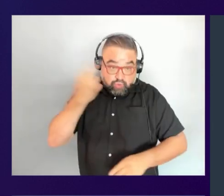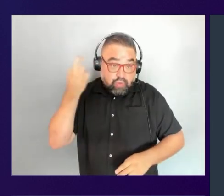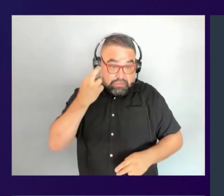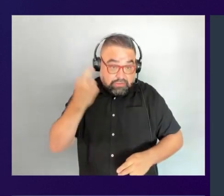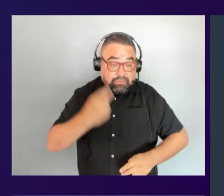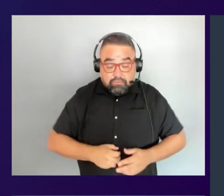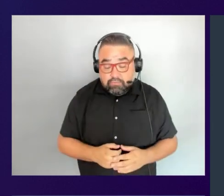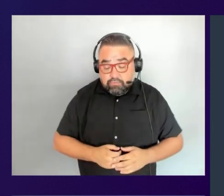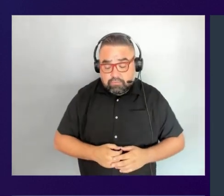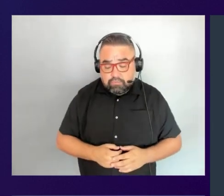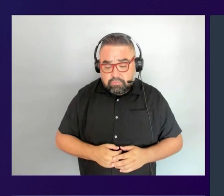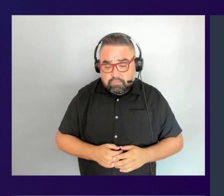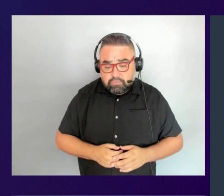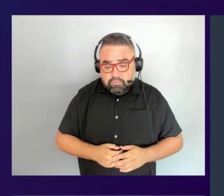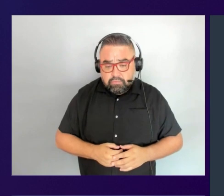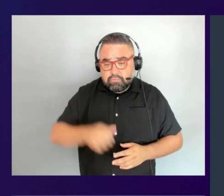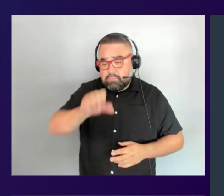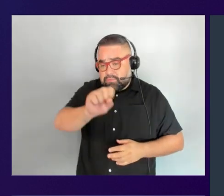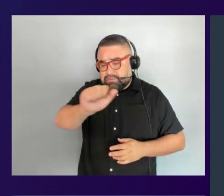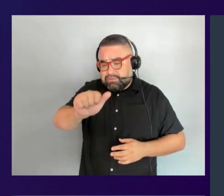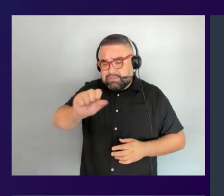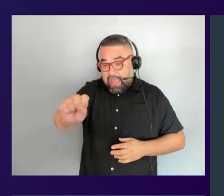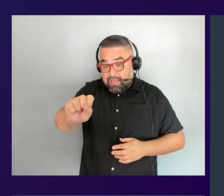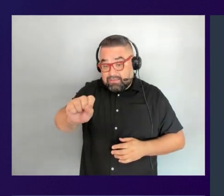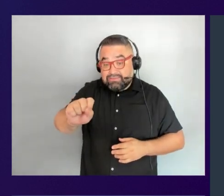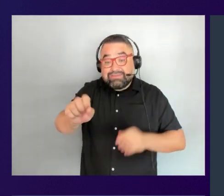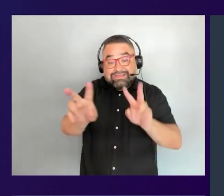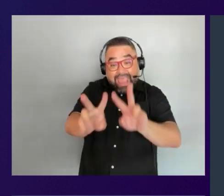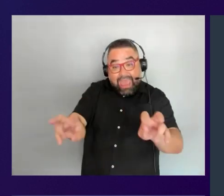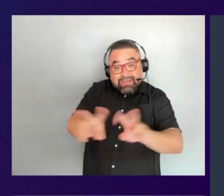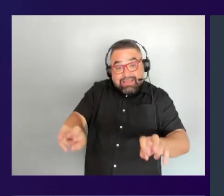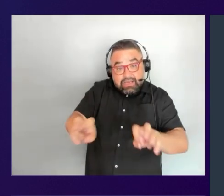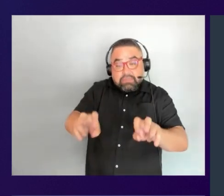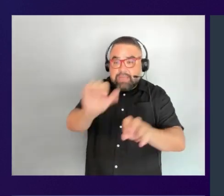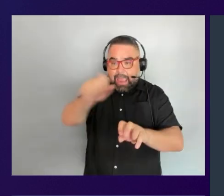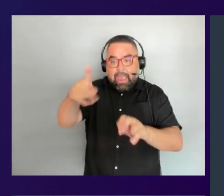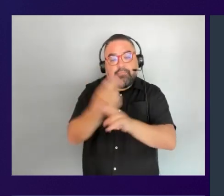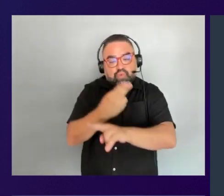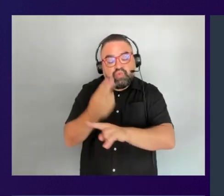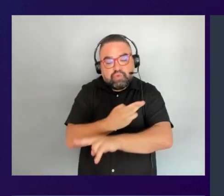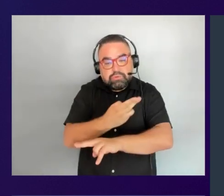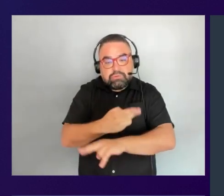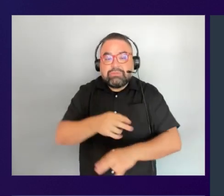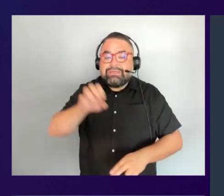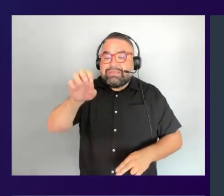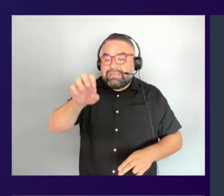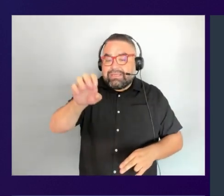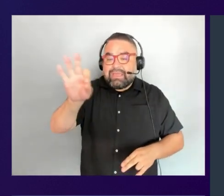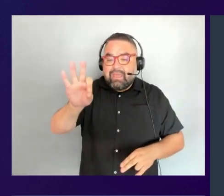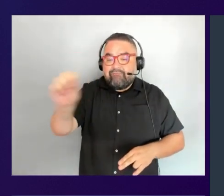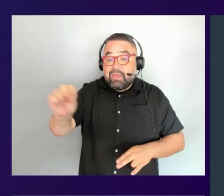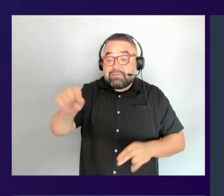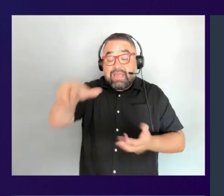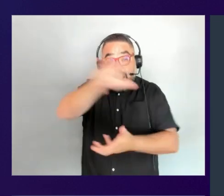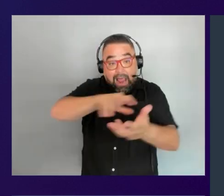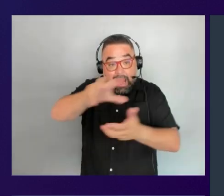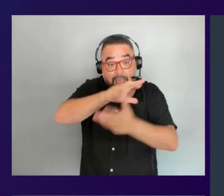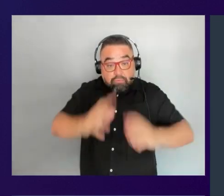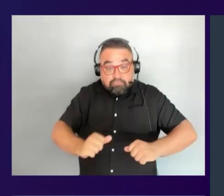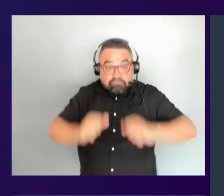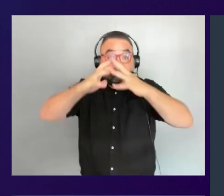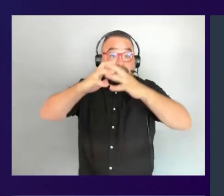they're deploying their SaaS and analytics applications. EFS is a cloud-native file system built from the ground up to deliver